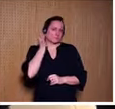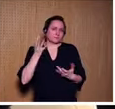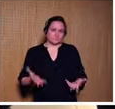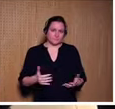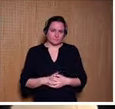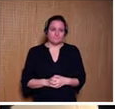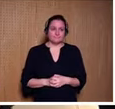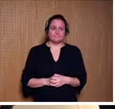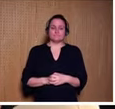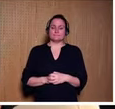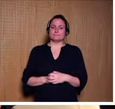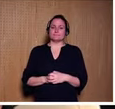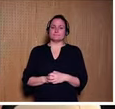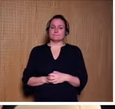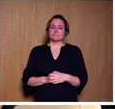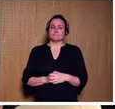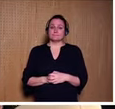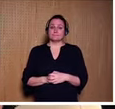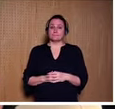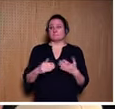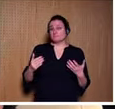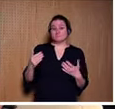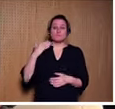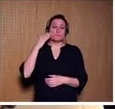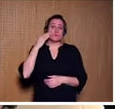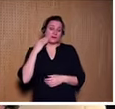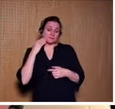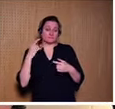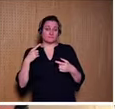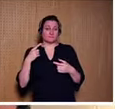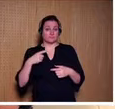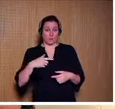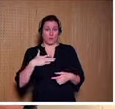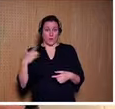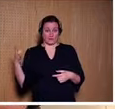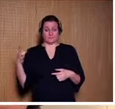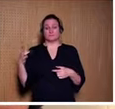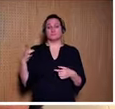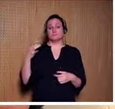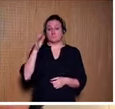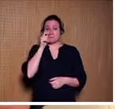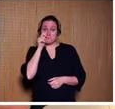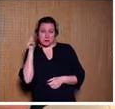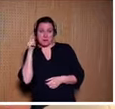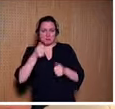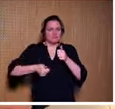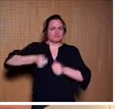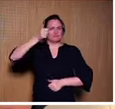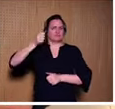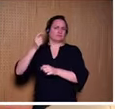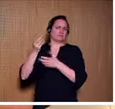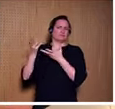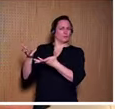sector leaders often, who are often white males. Academics, and I have to say also all of